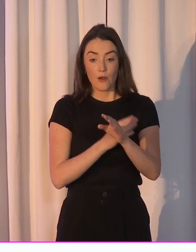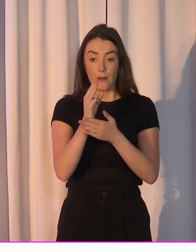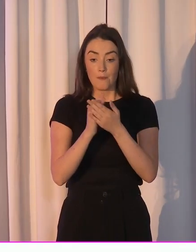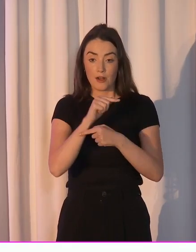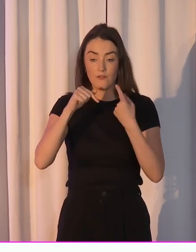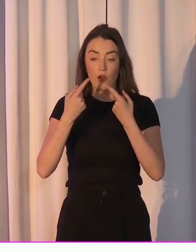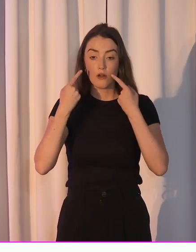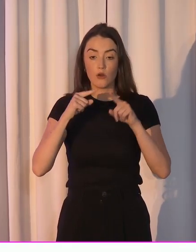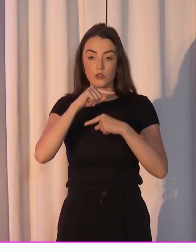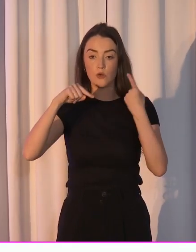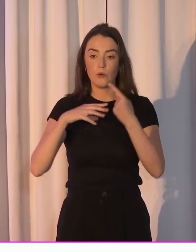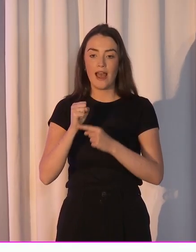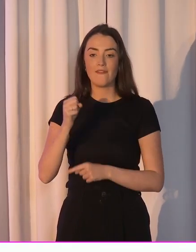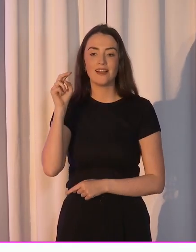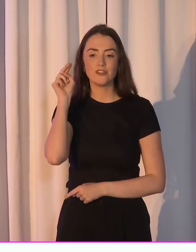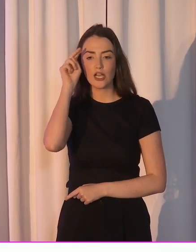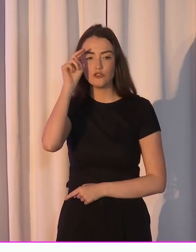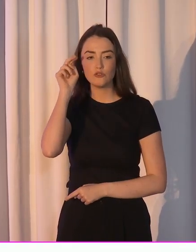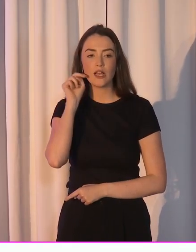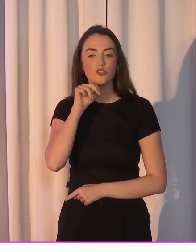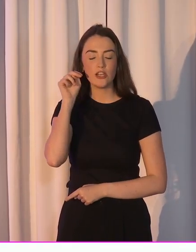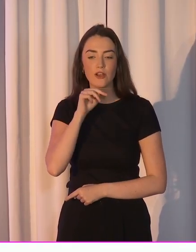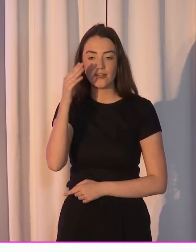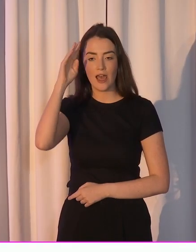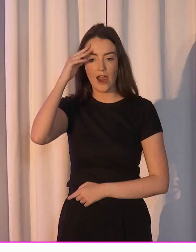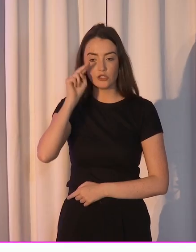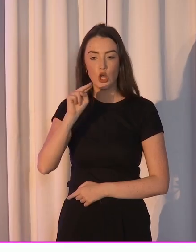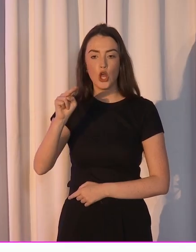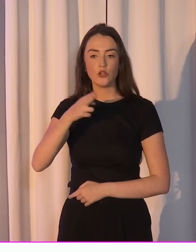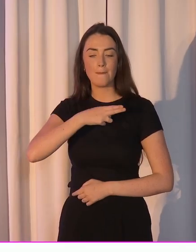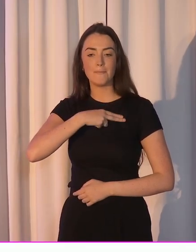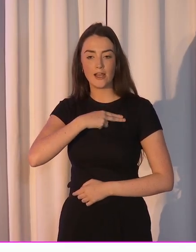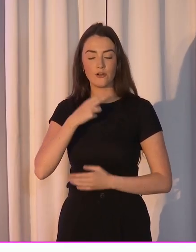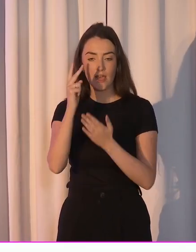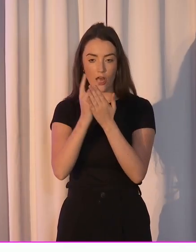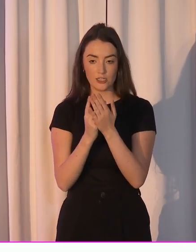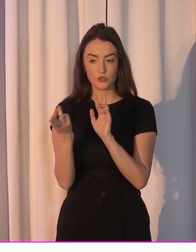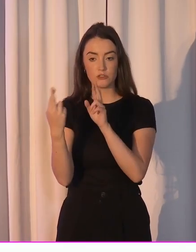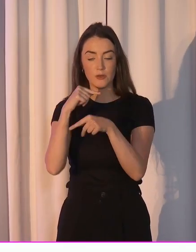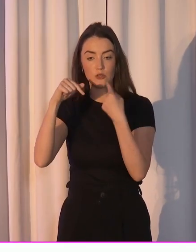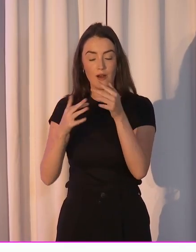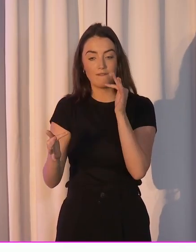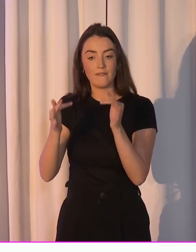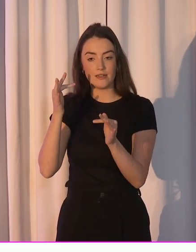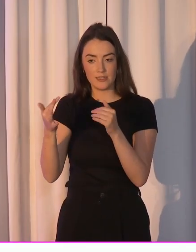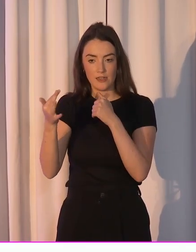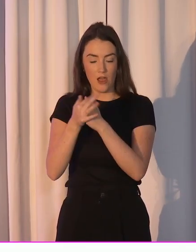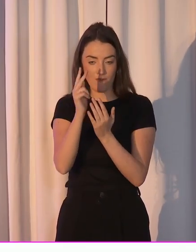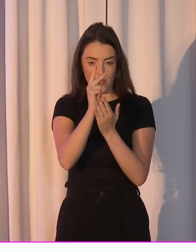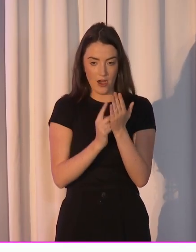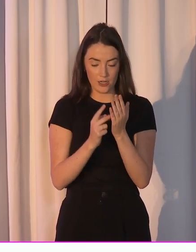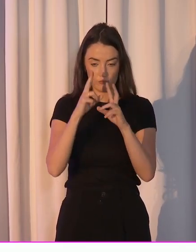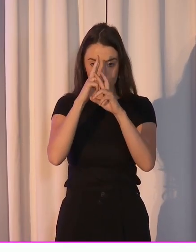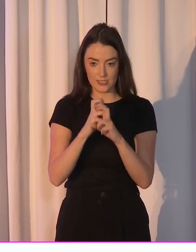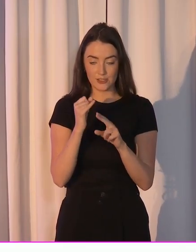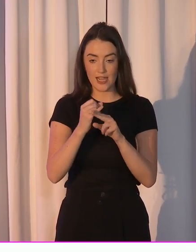we commissioned Nigerian, Irish, non-binary artist FELISPEAKS to respond to the findings of our research